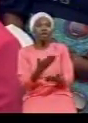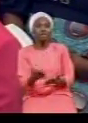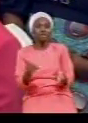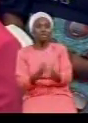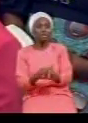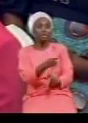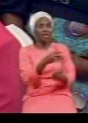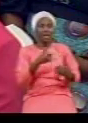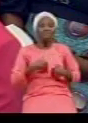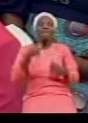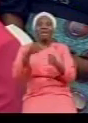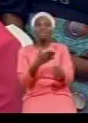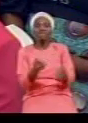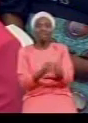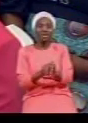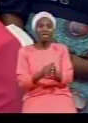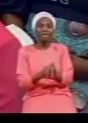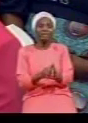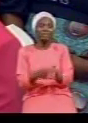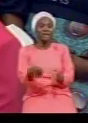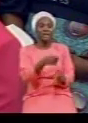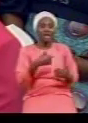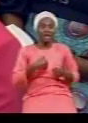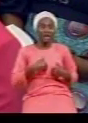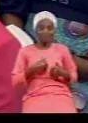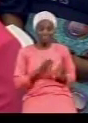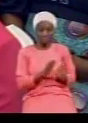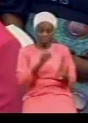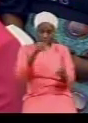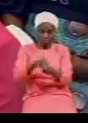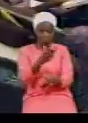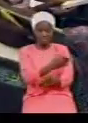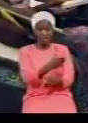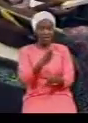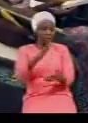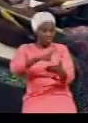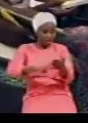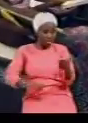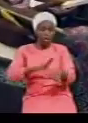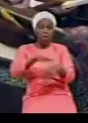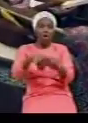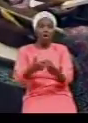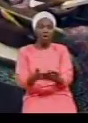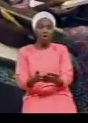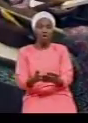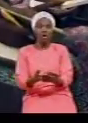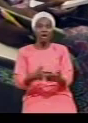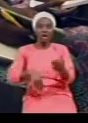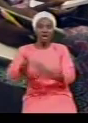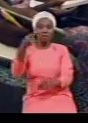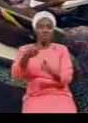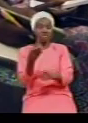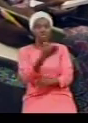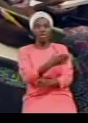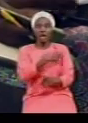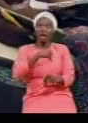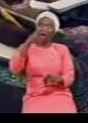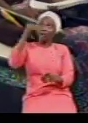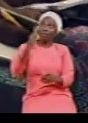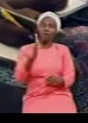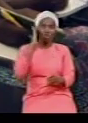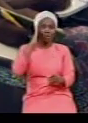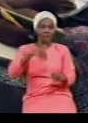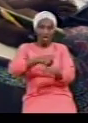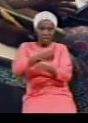have, everything they have planned. They'll carry all those sheds away from there. God will establish you there.